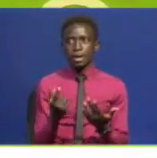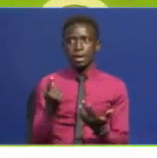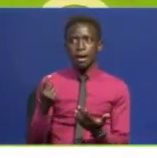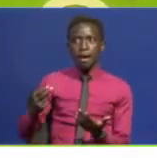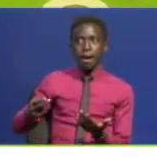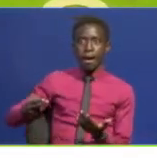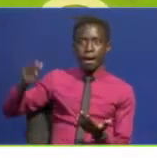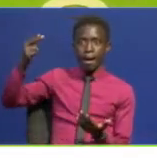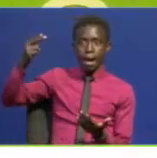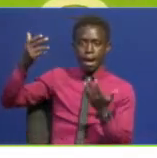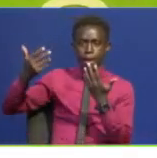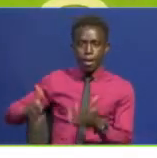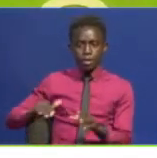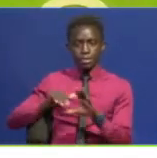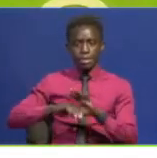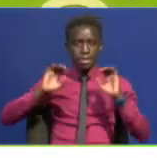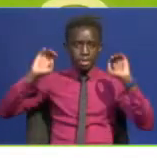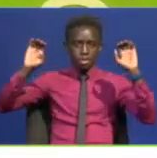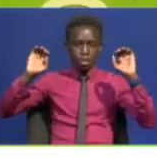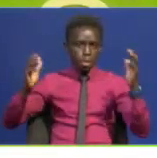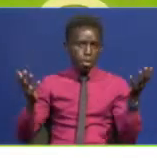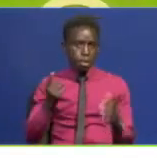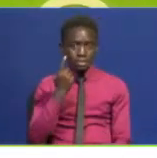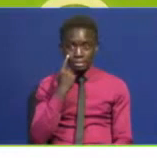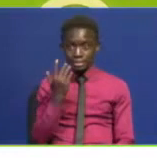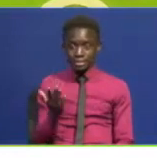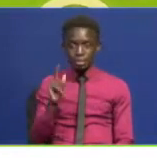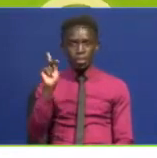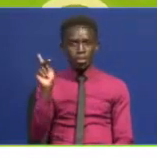registering the highest EBITDA loss in Ethiopia. So you must see that Kenya business